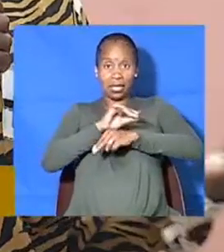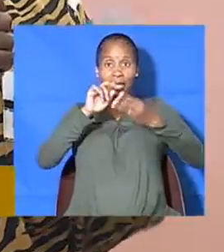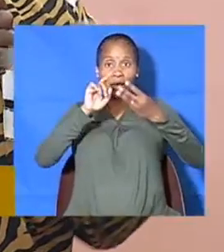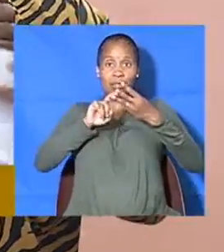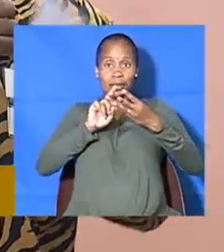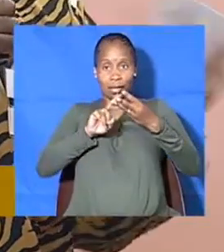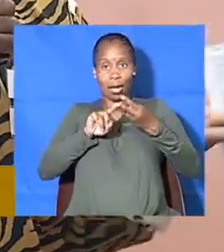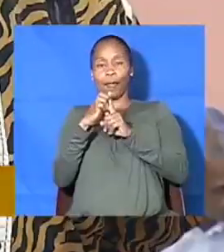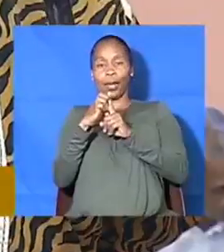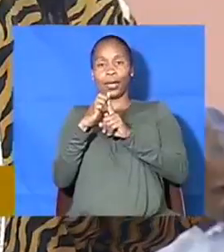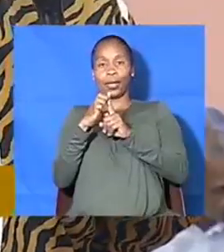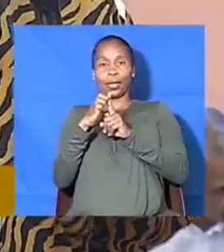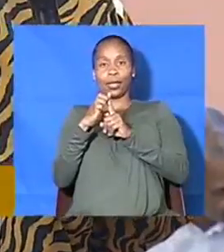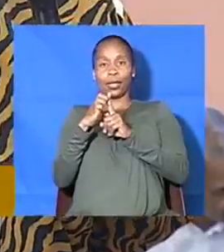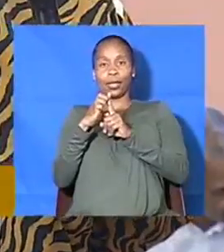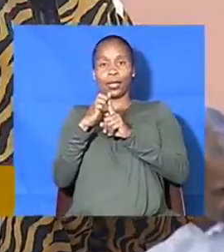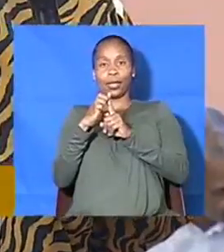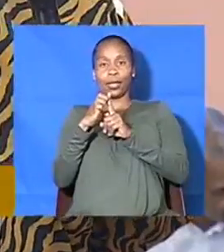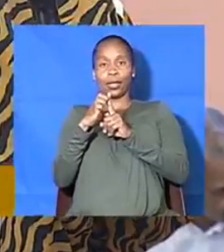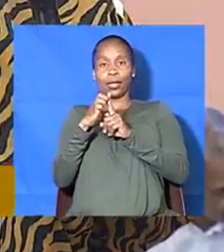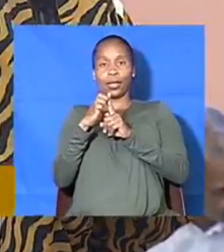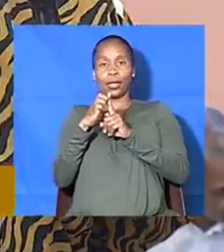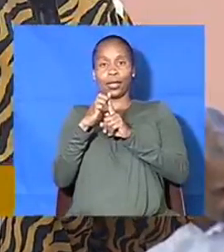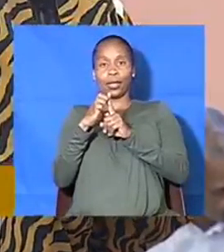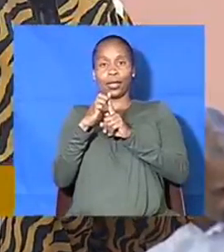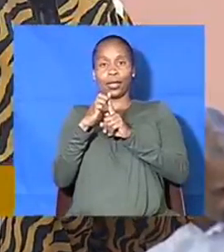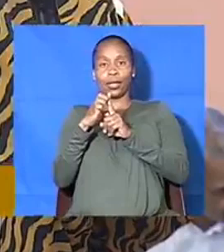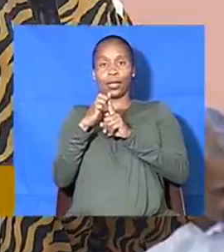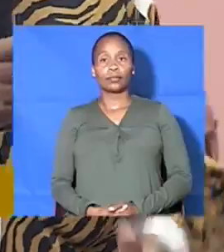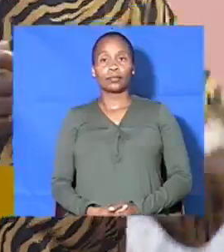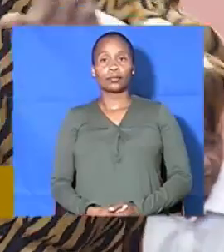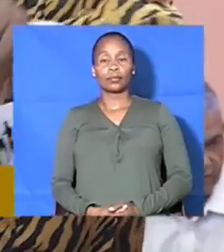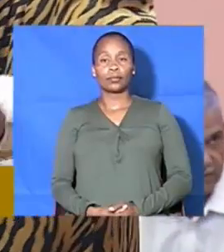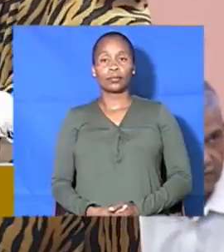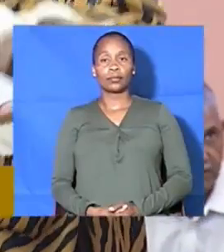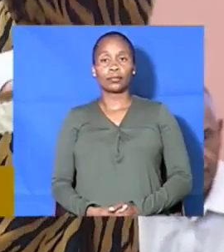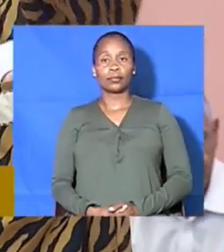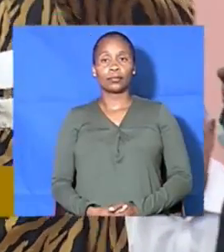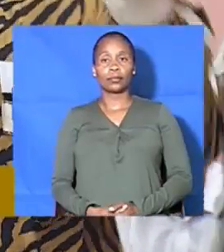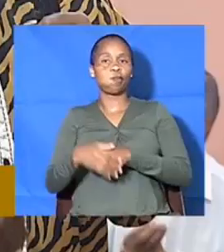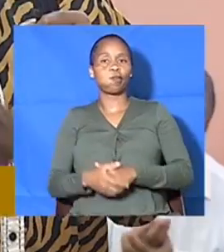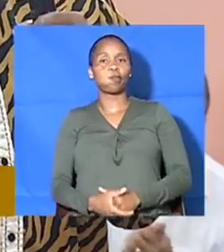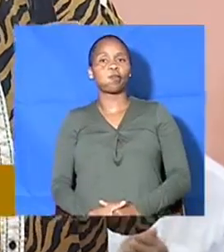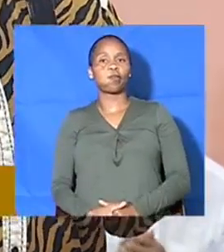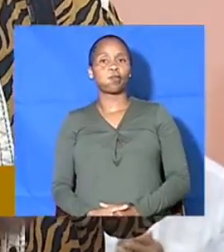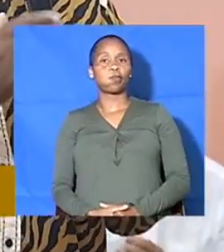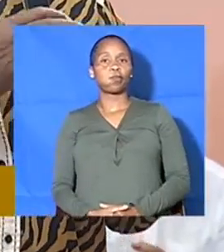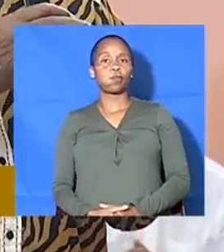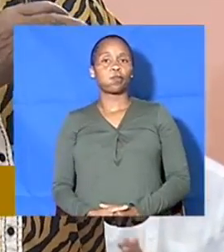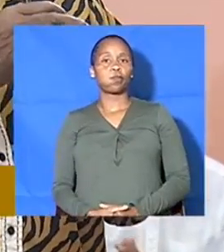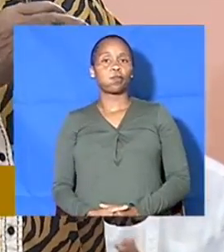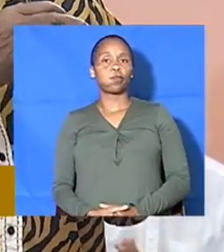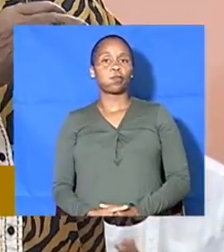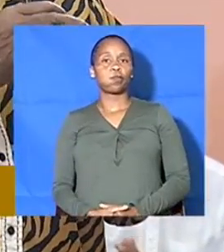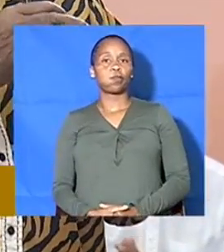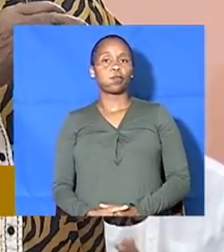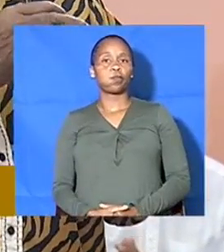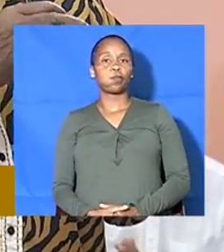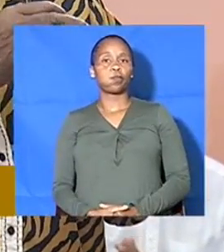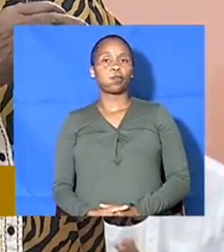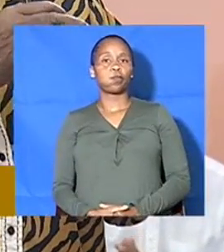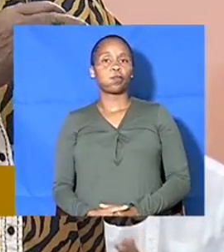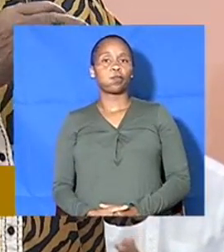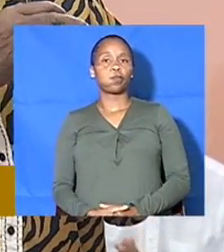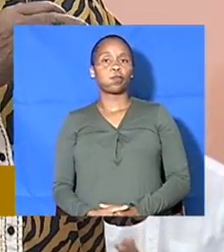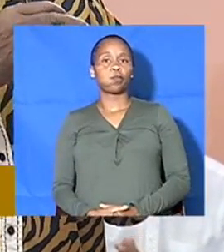Biko Hospital, but you would allow complicated cases of provinces like Limpopo to